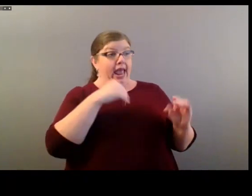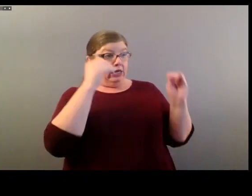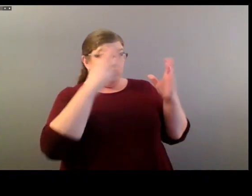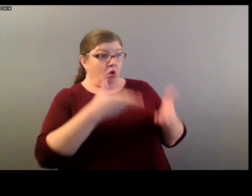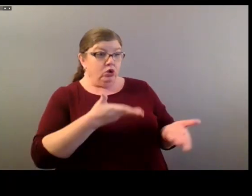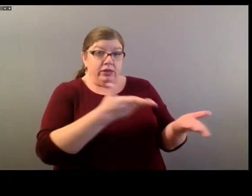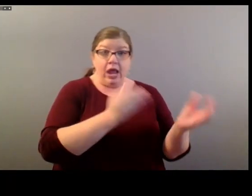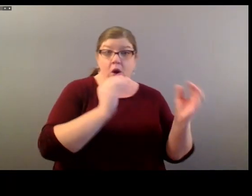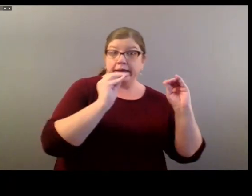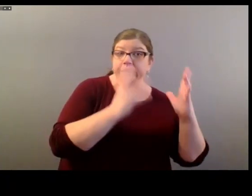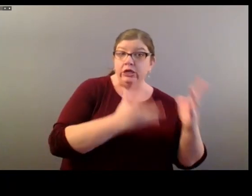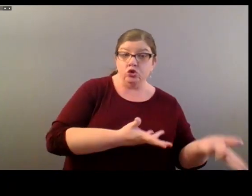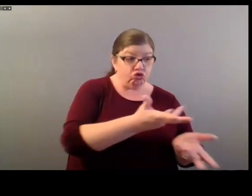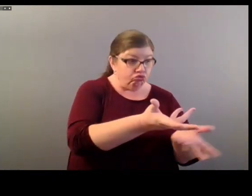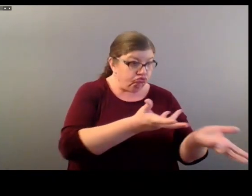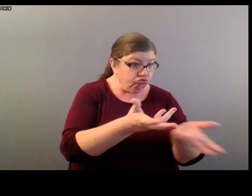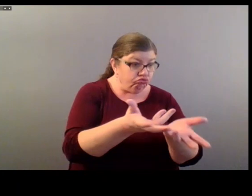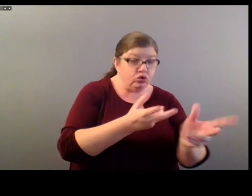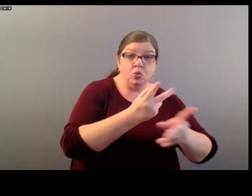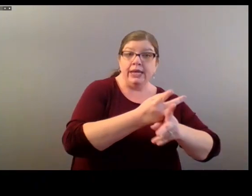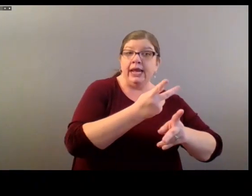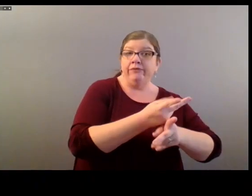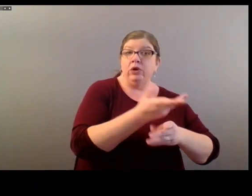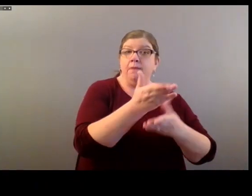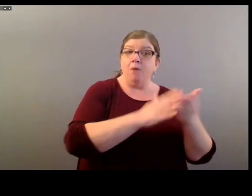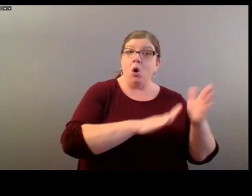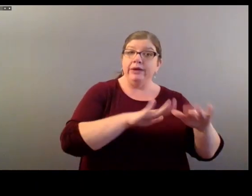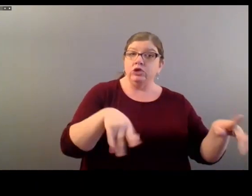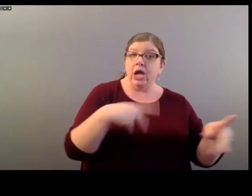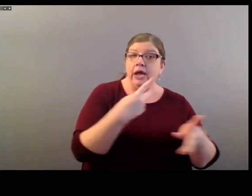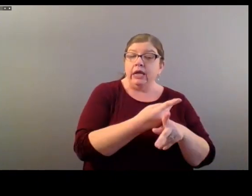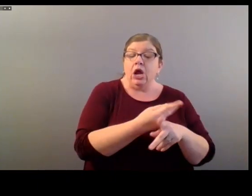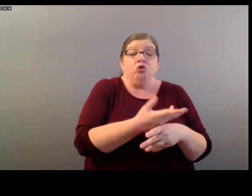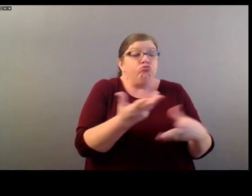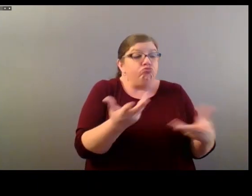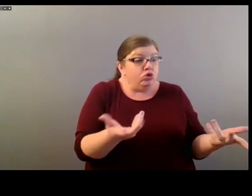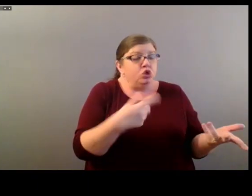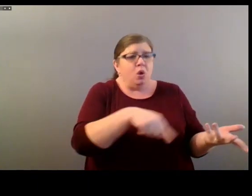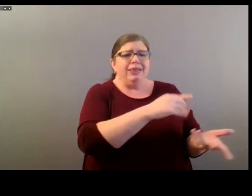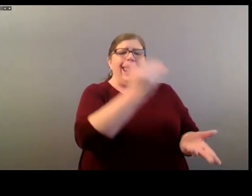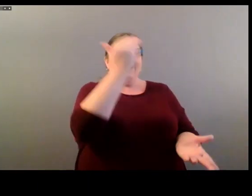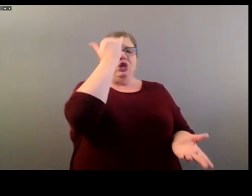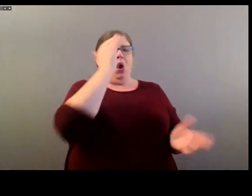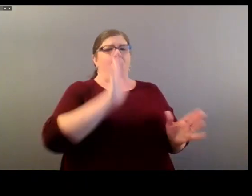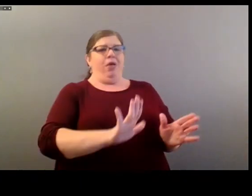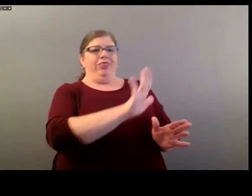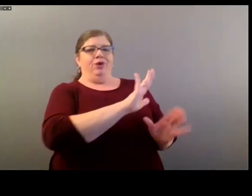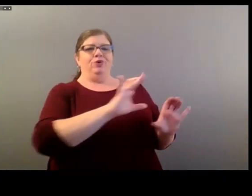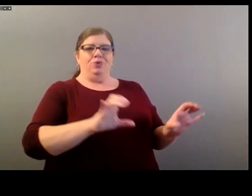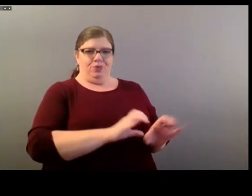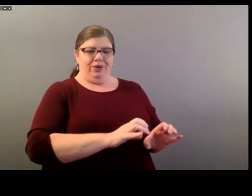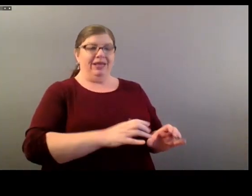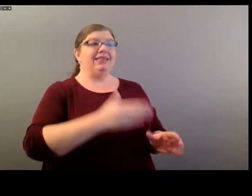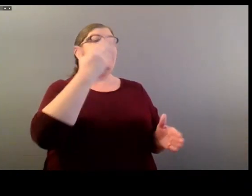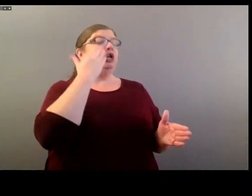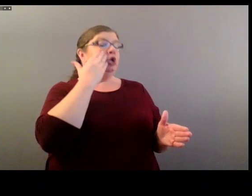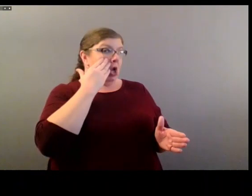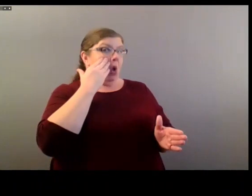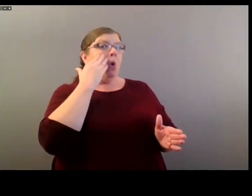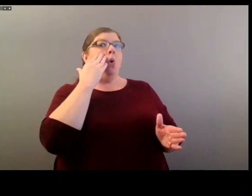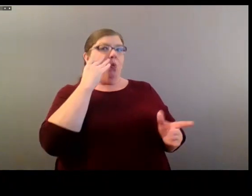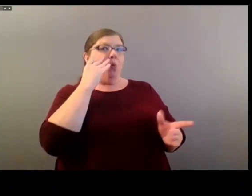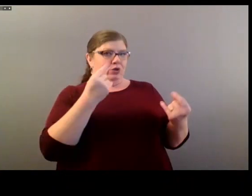teachers taking care of them as part of childcare. So they know what they're doing. They know what they're getting into,